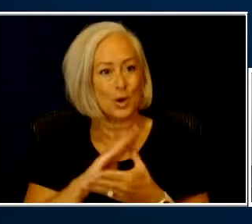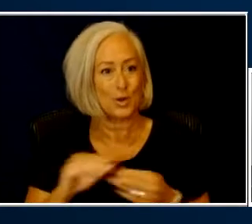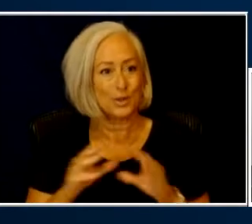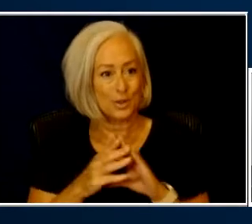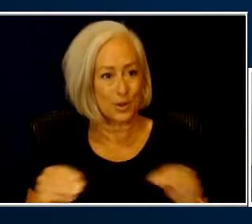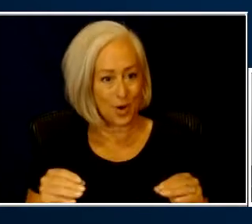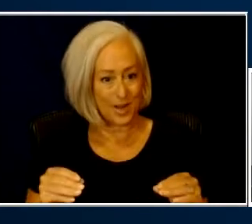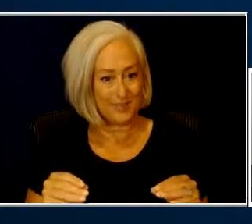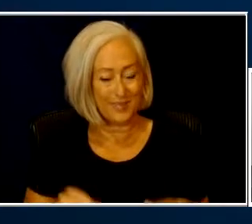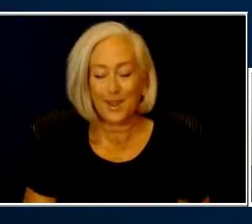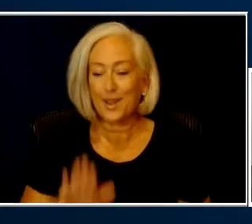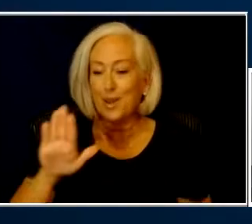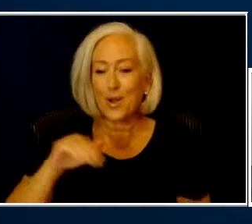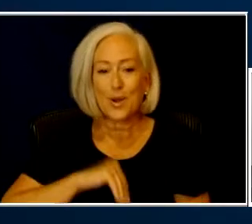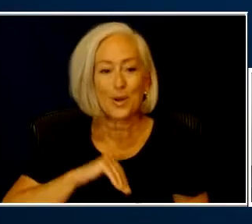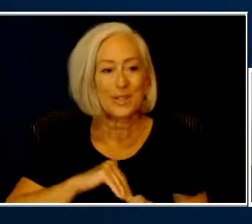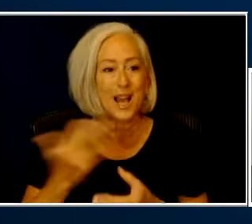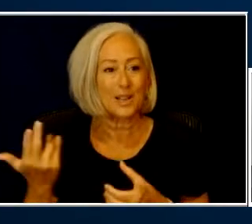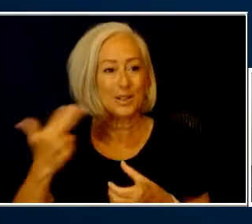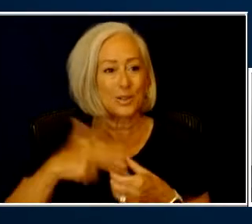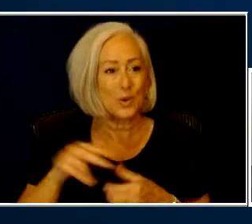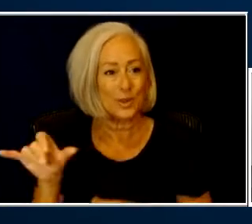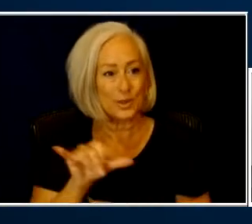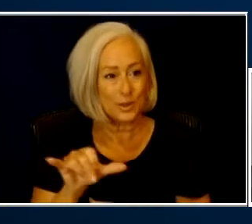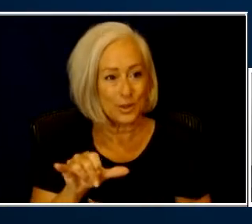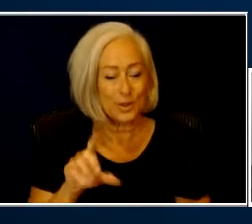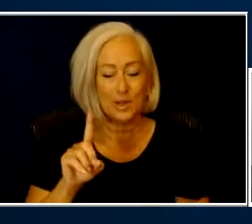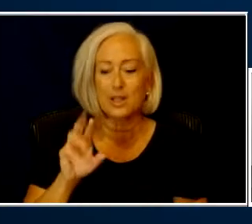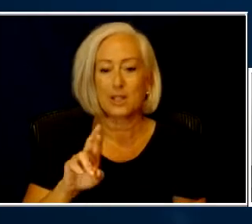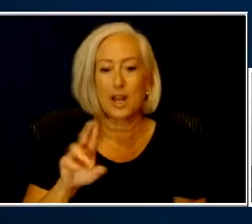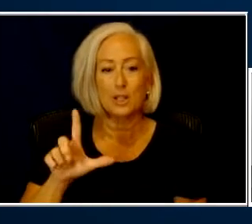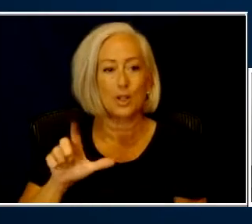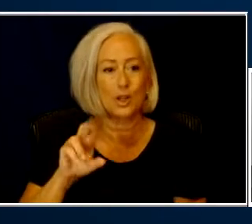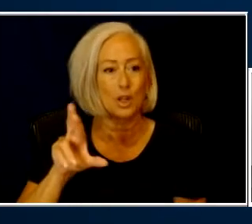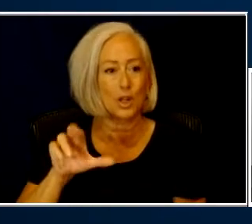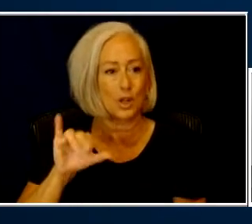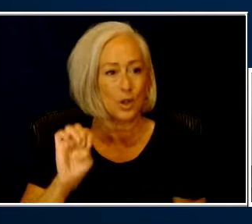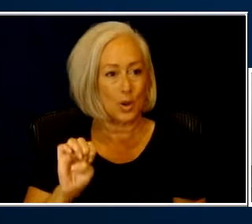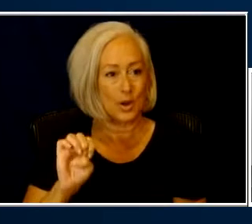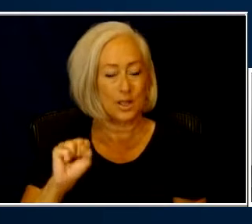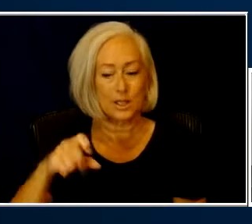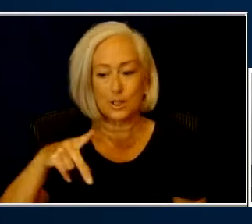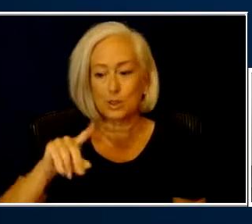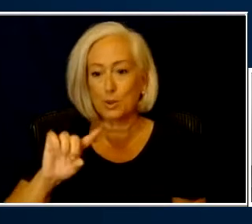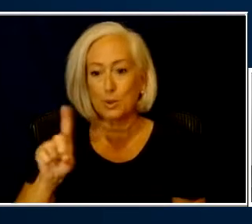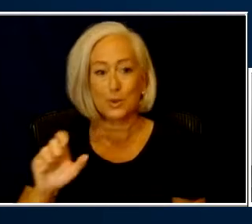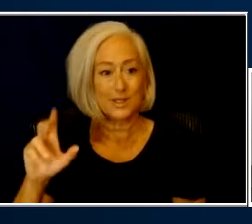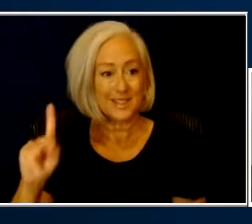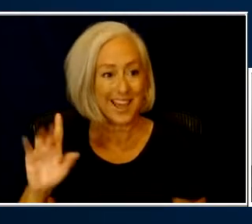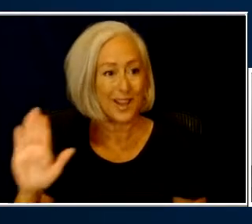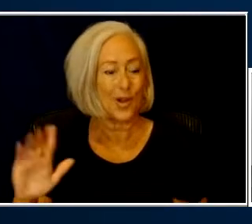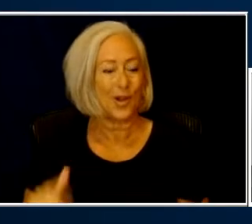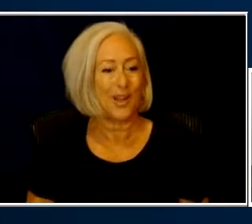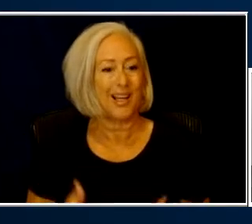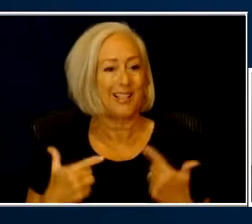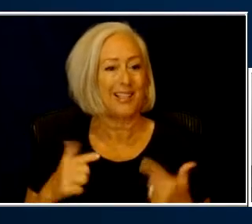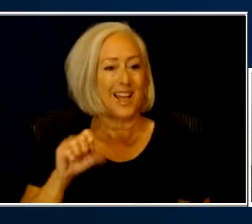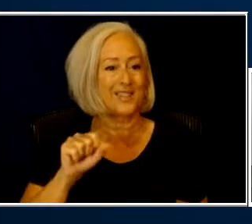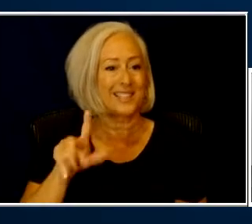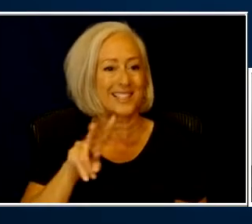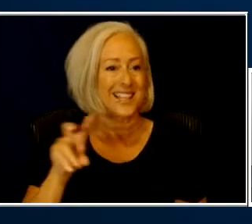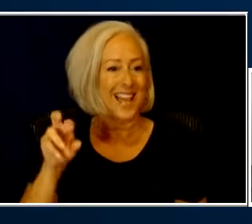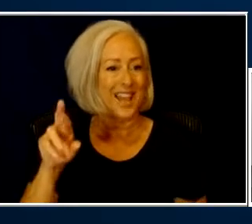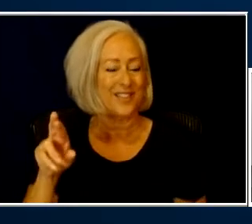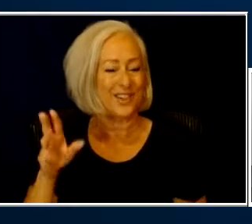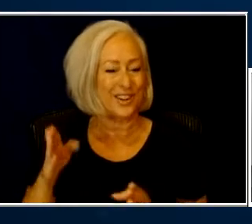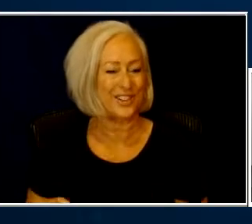lifesaver. Oncologist Dr. Lori Spuzak is joining us. Good morning to you. Good morning. Thanks so much for having us. Yes. Good to see you both.